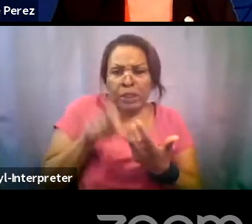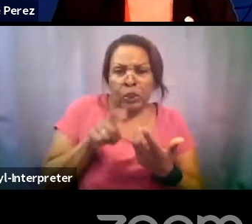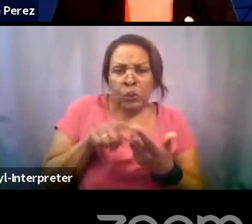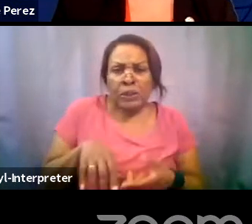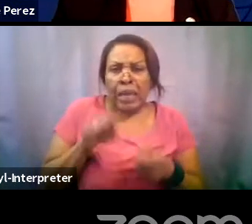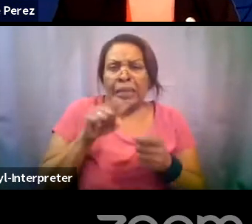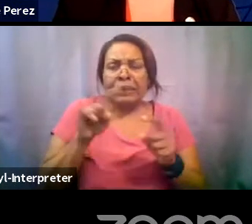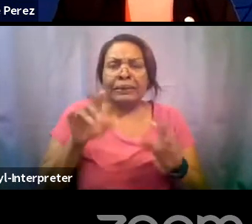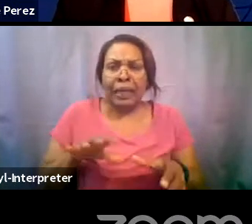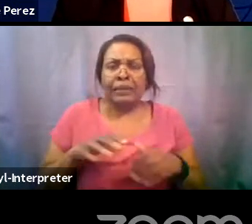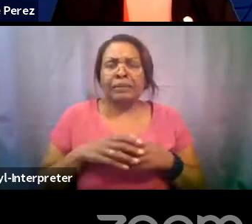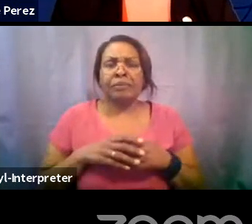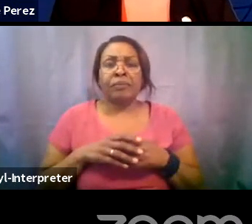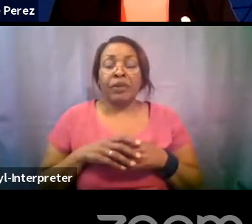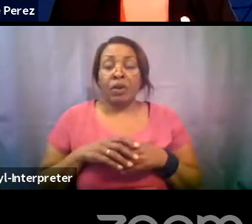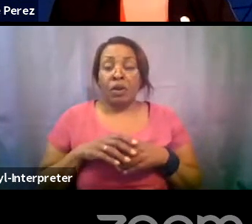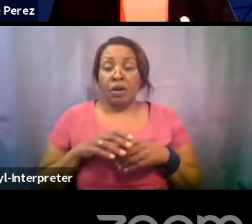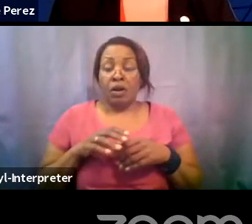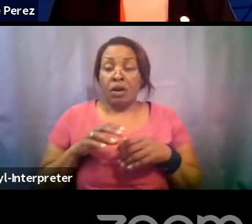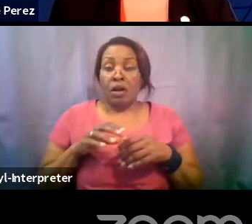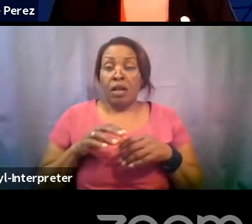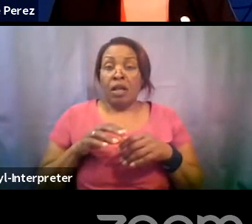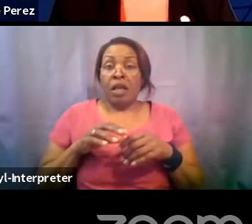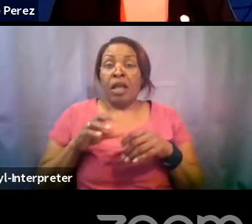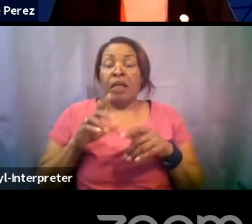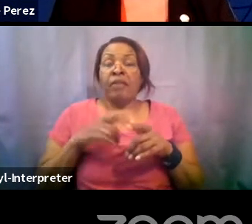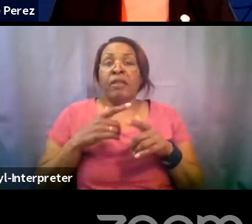test. And on that vein that we were talking about